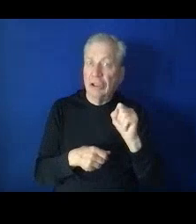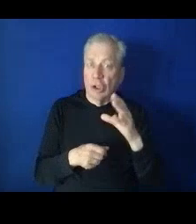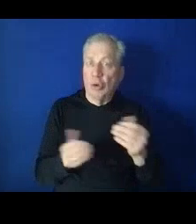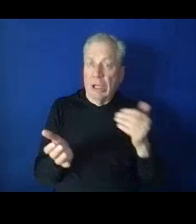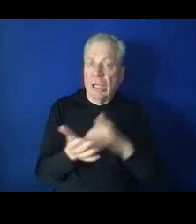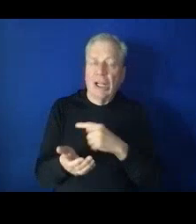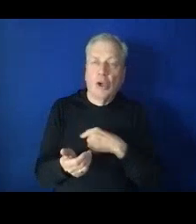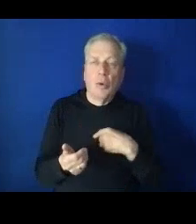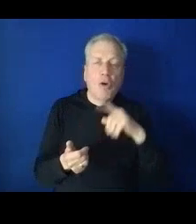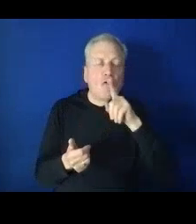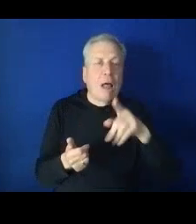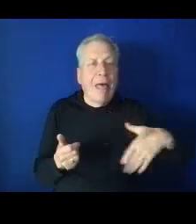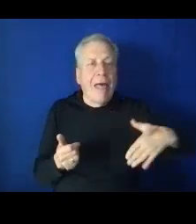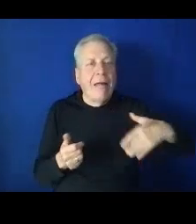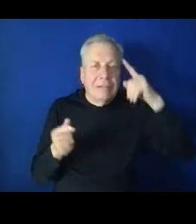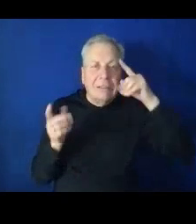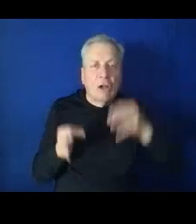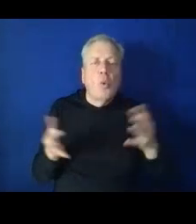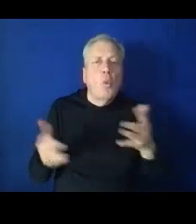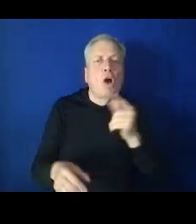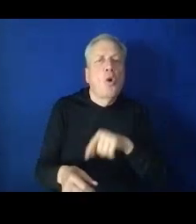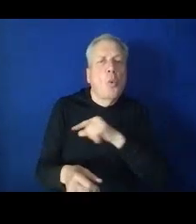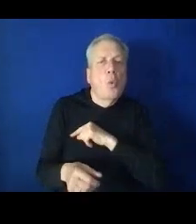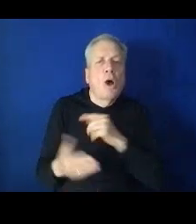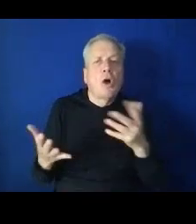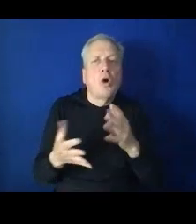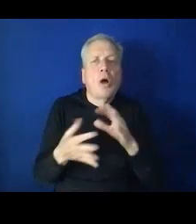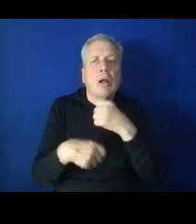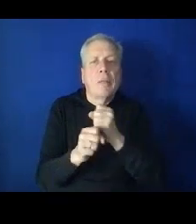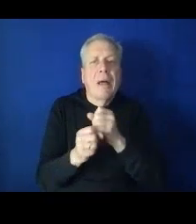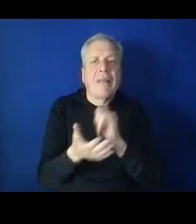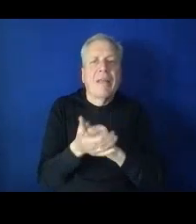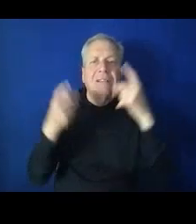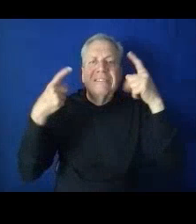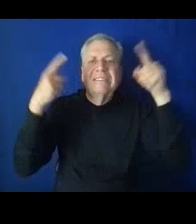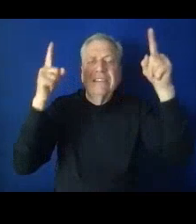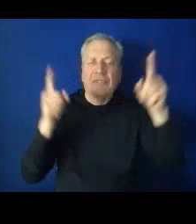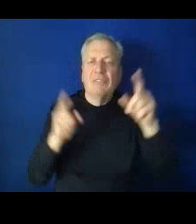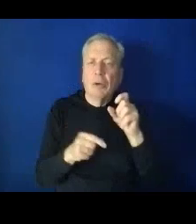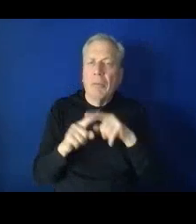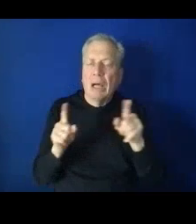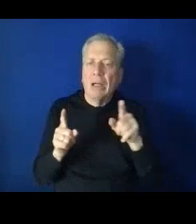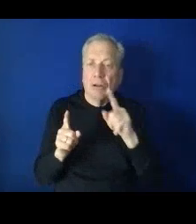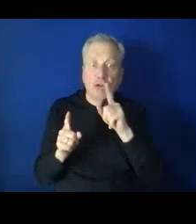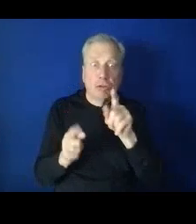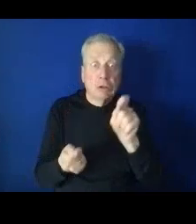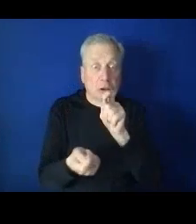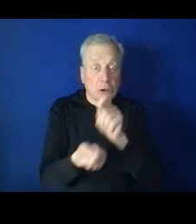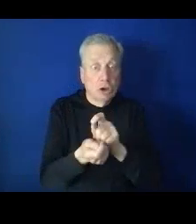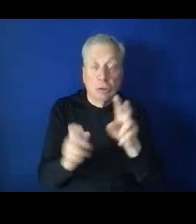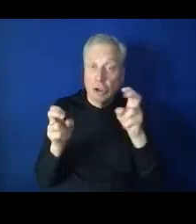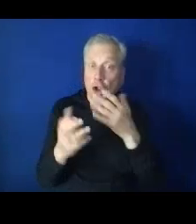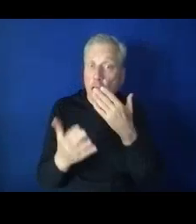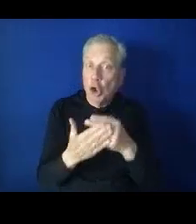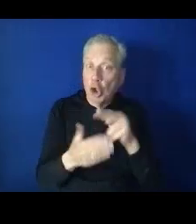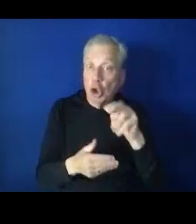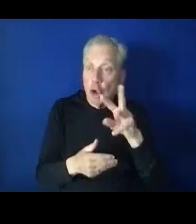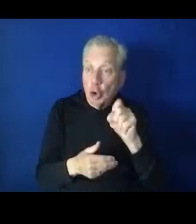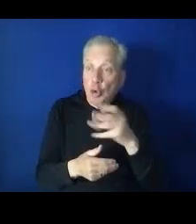haven't really decided what qualifies, what metric makes it successful yet, but this certainly was good news. And if